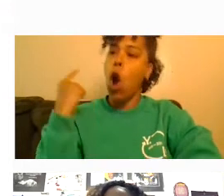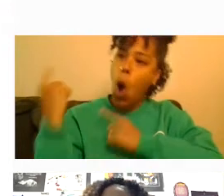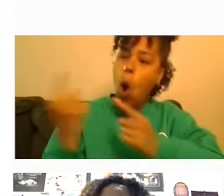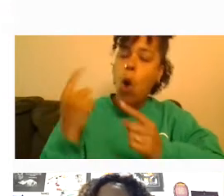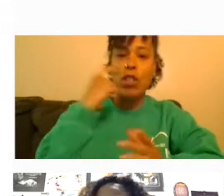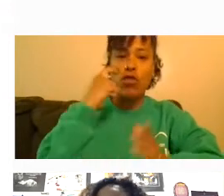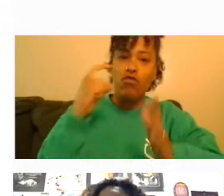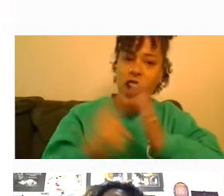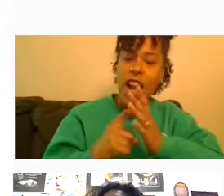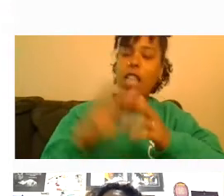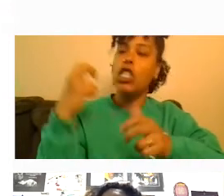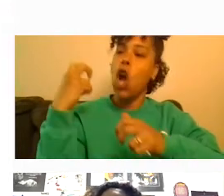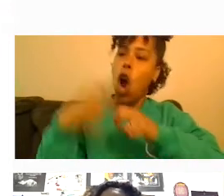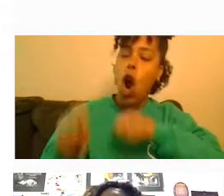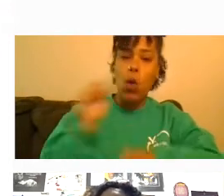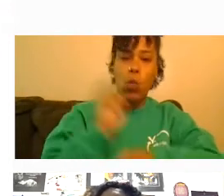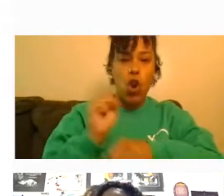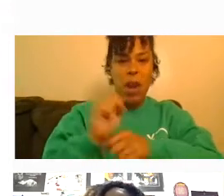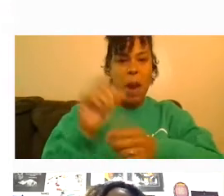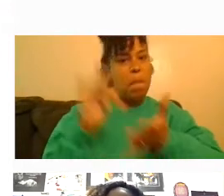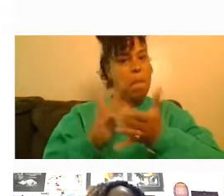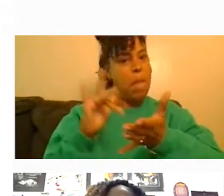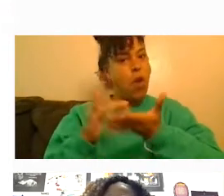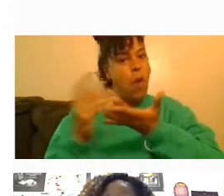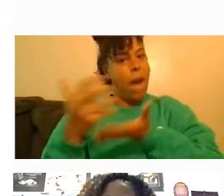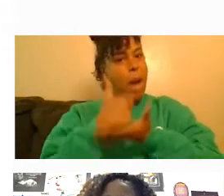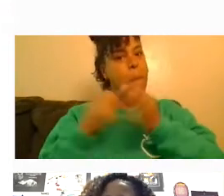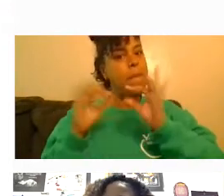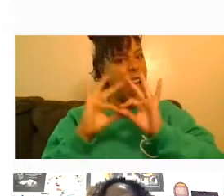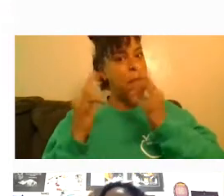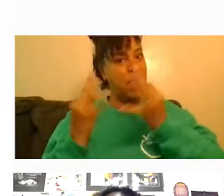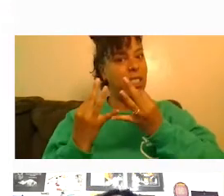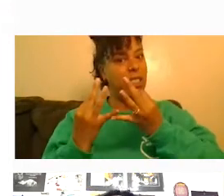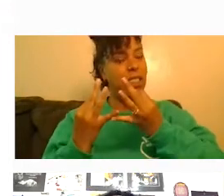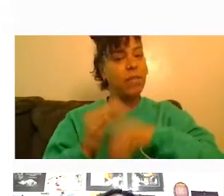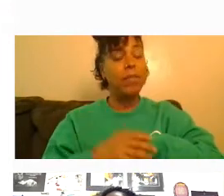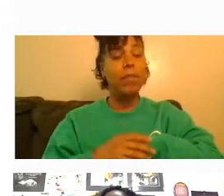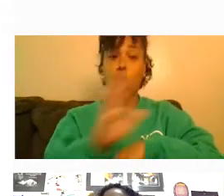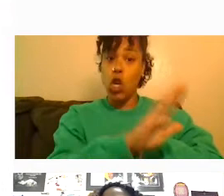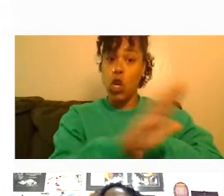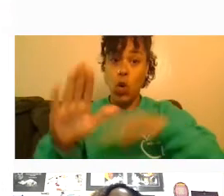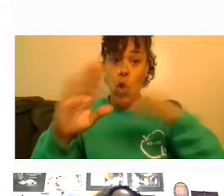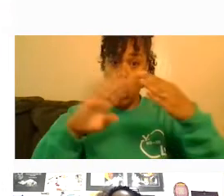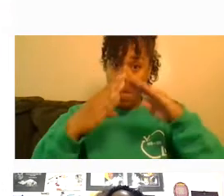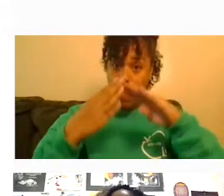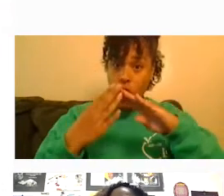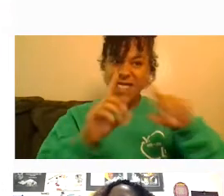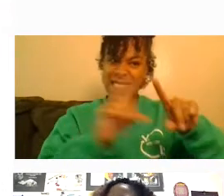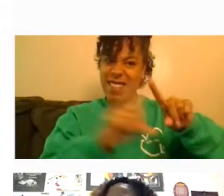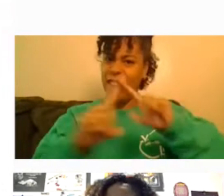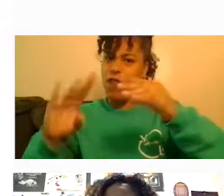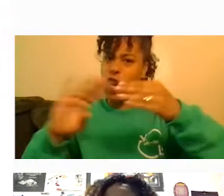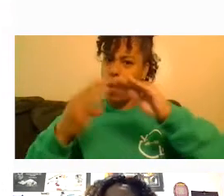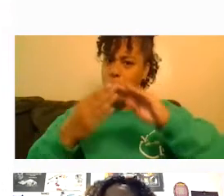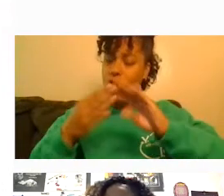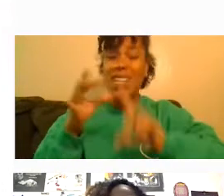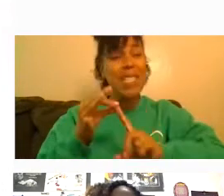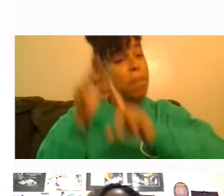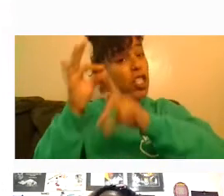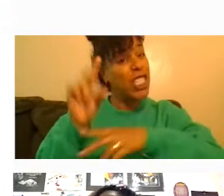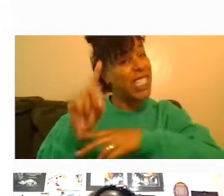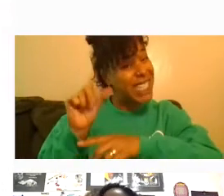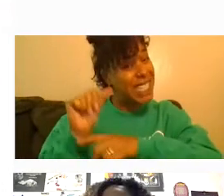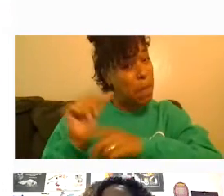hardworking middle-income families are. And your community, your different communities, especially people with disabilities,